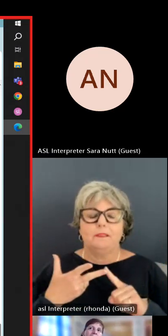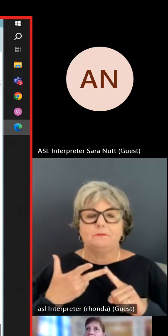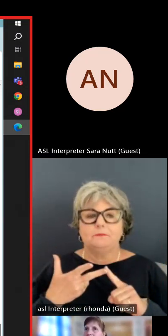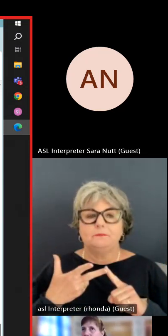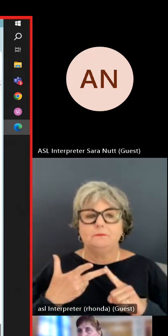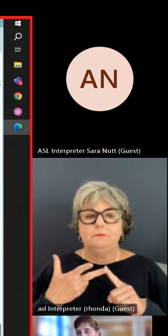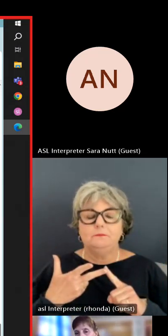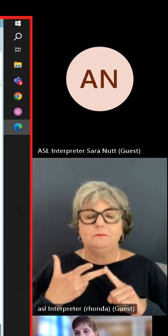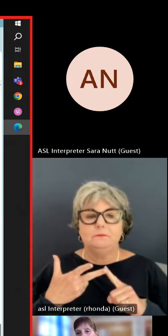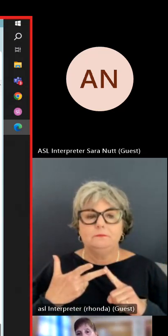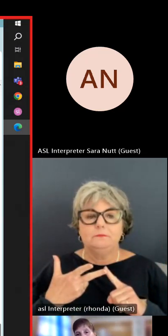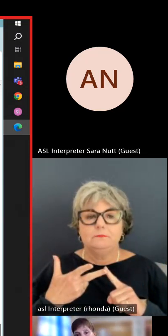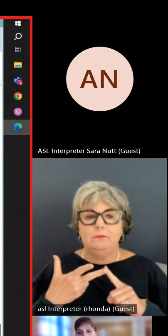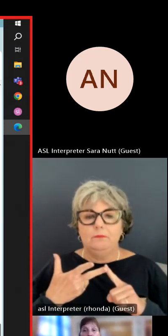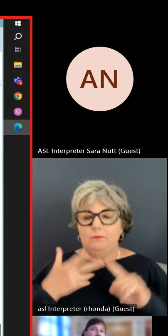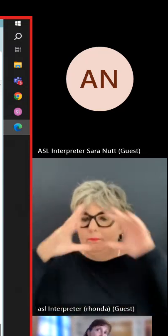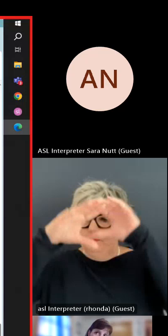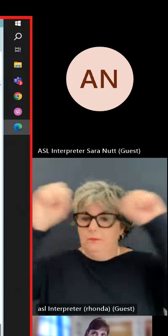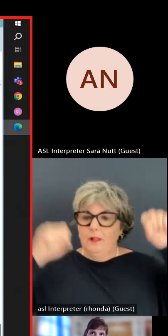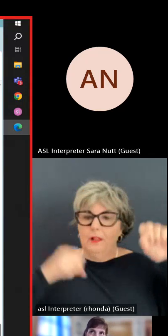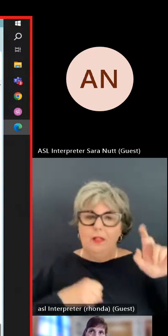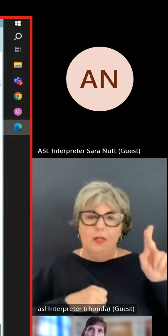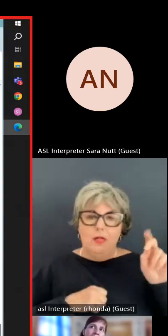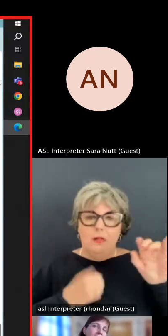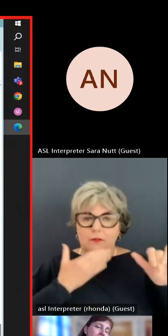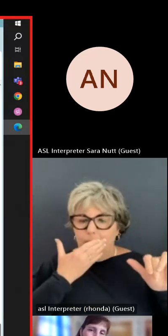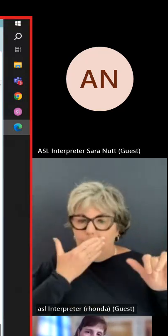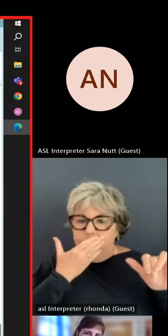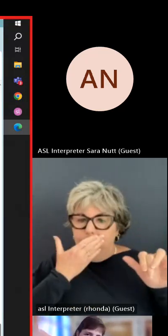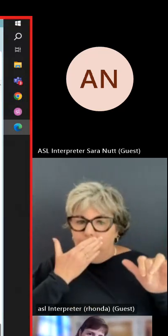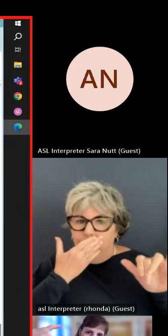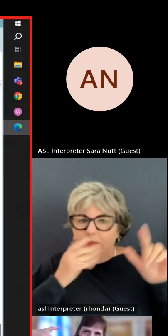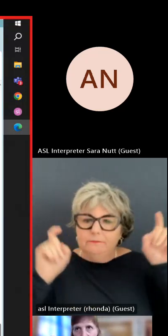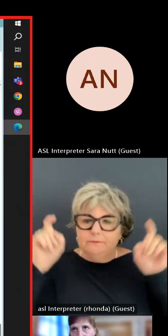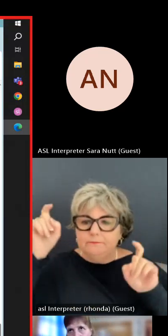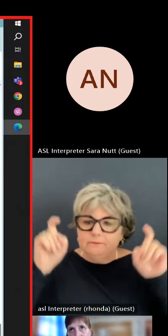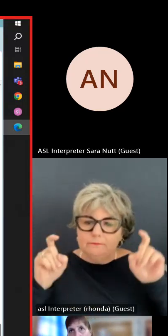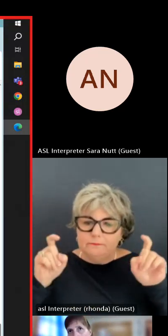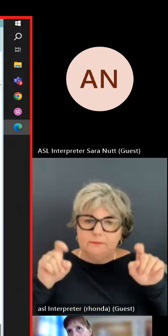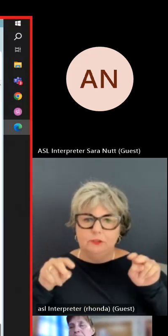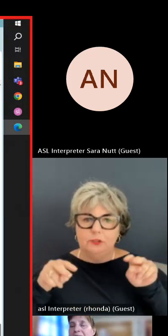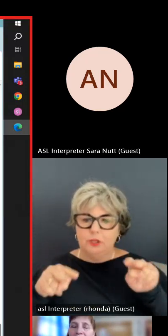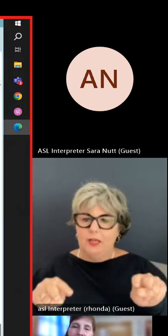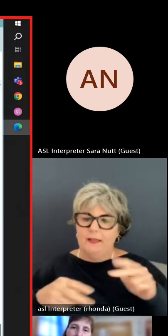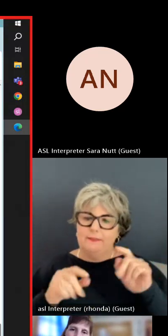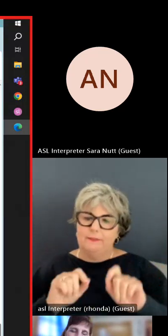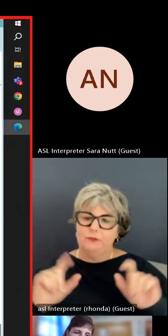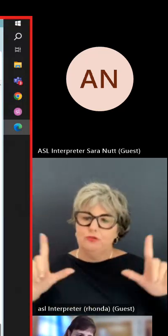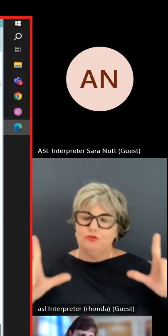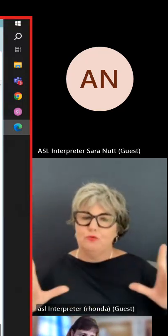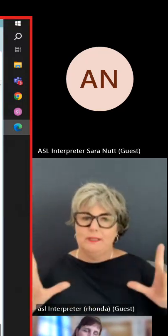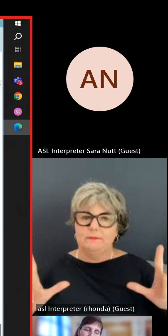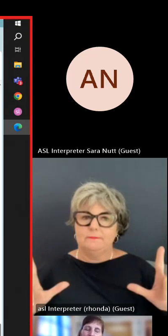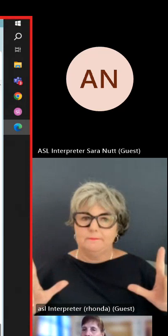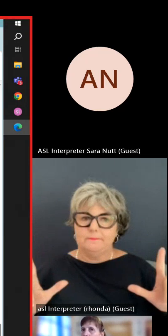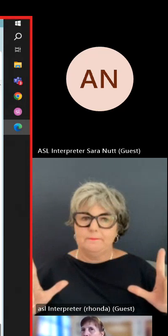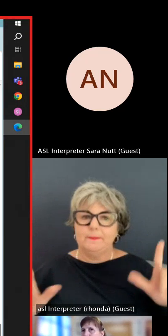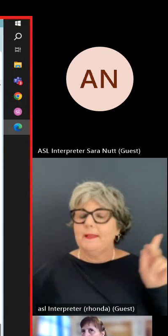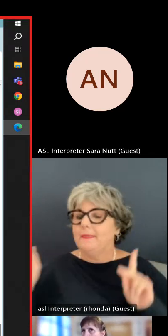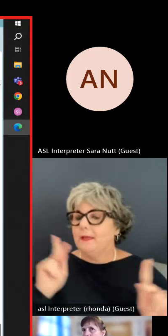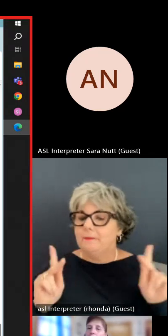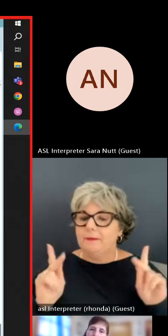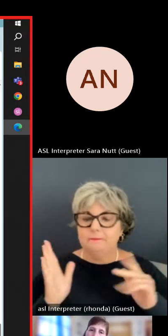note the way that President Kennedy is looking. He's looking into the screen. That's something that people